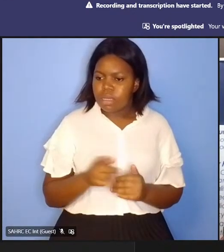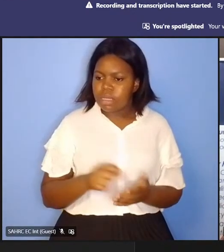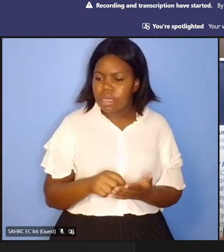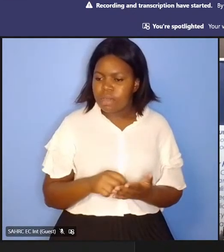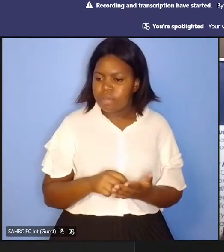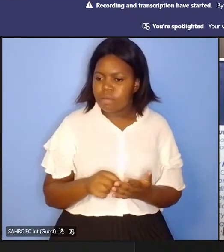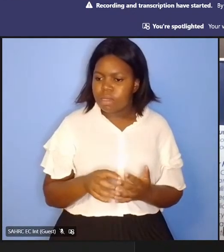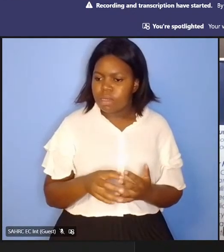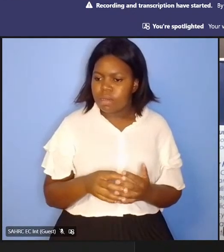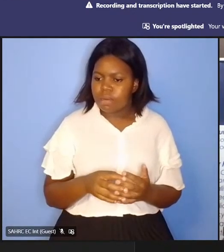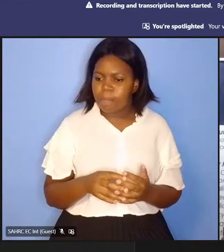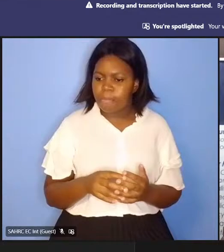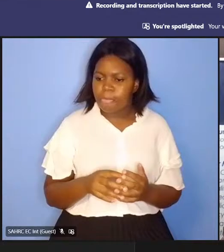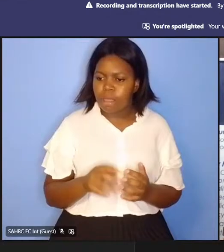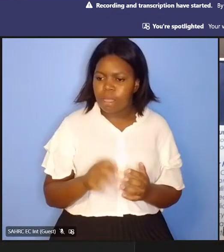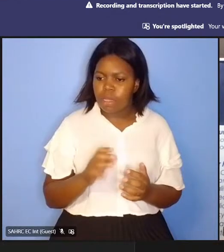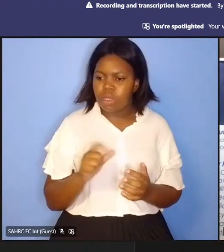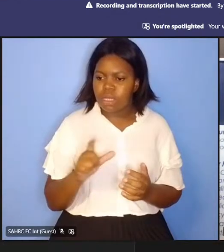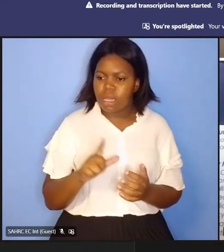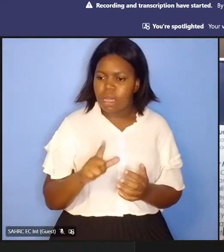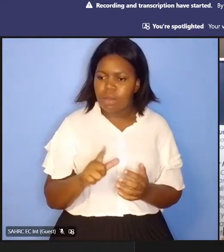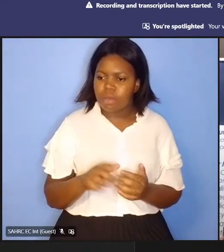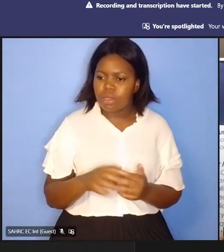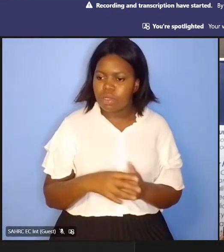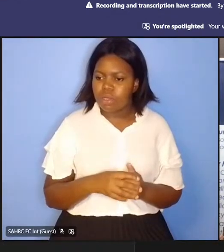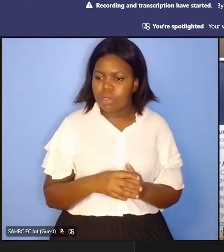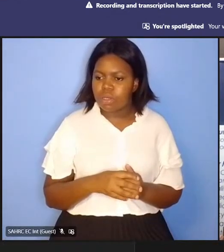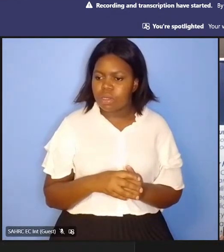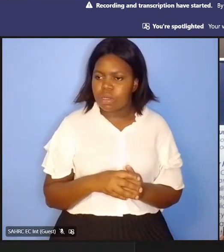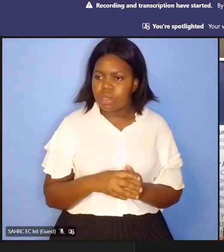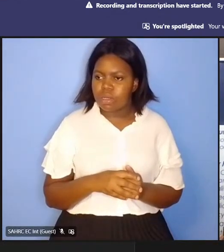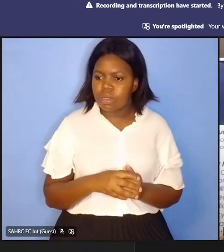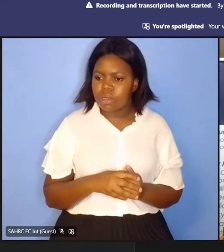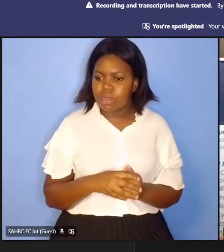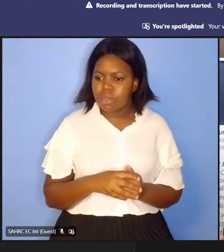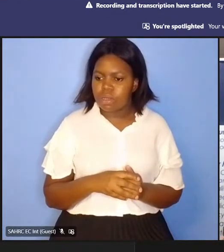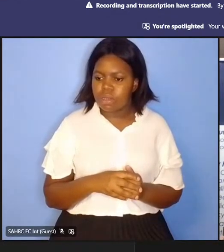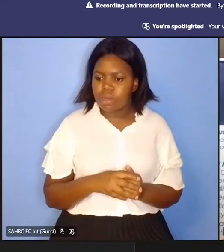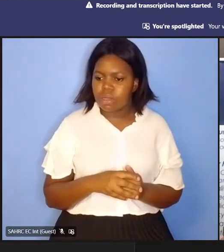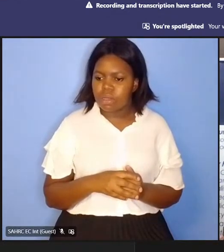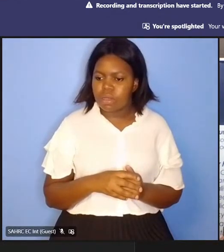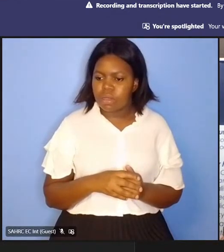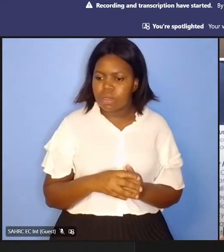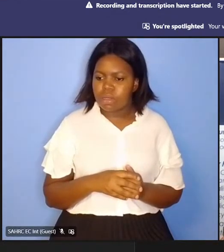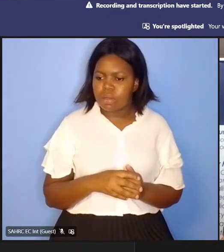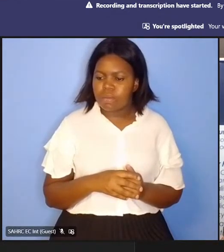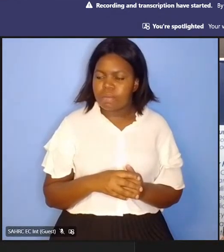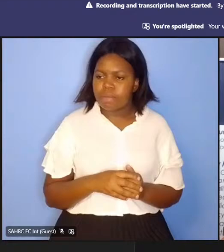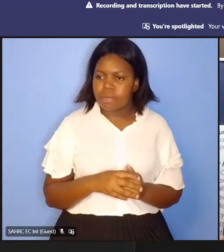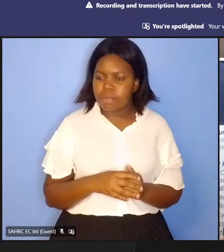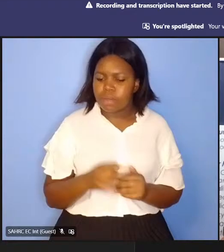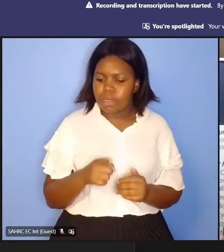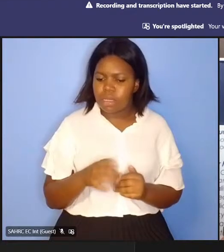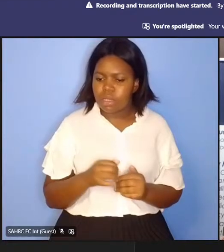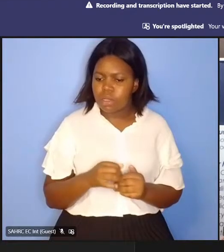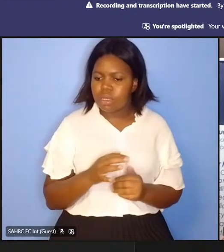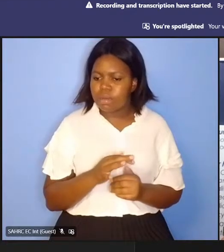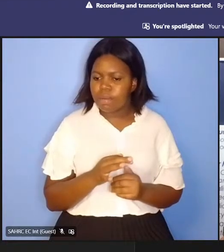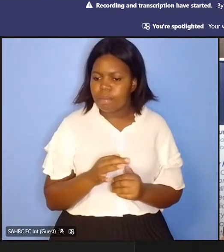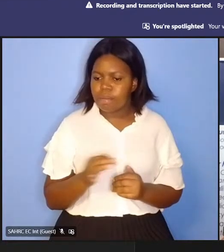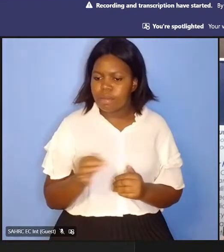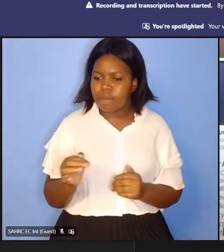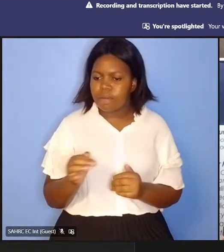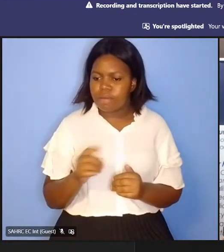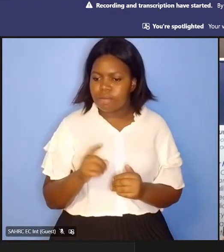and also the language in respect of this guideline is not prescriptive.